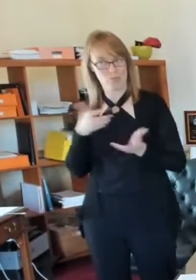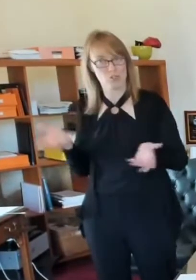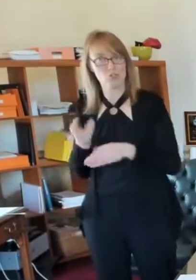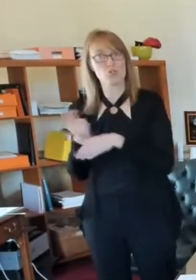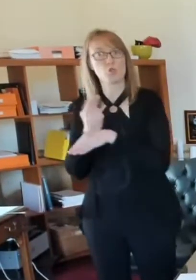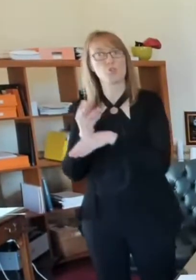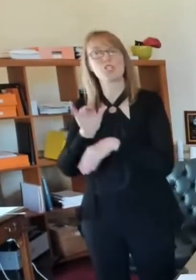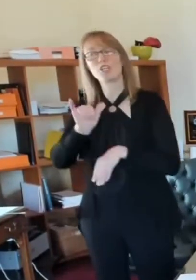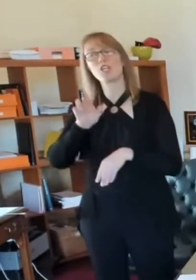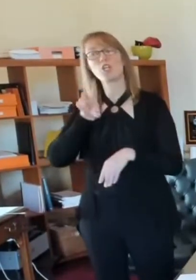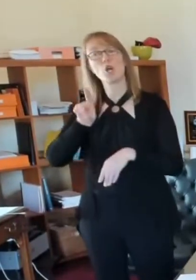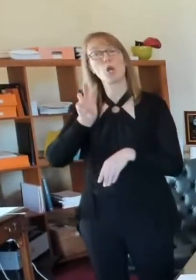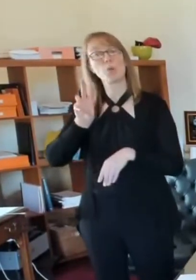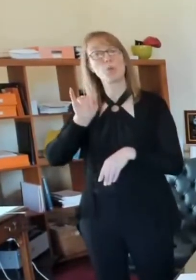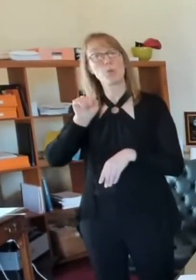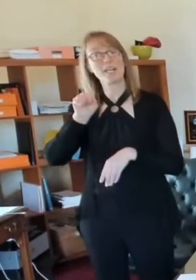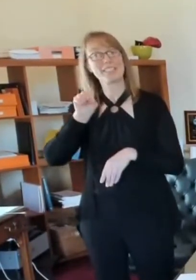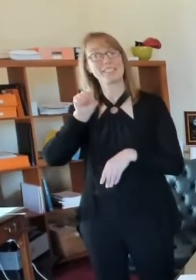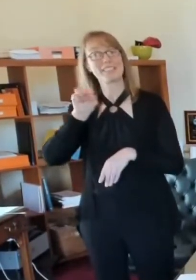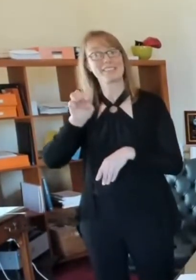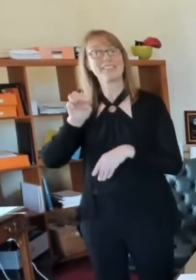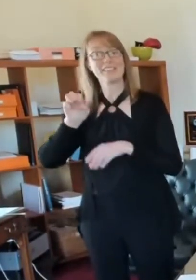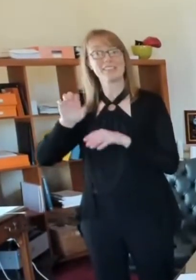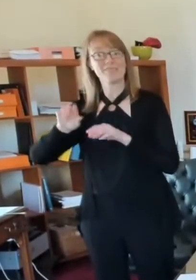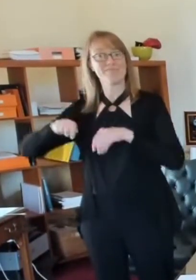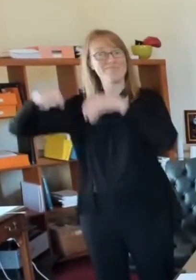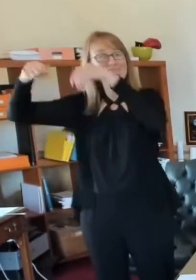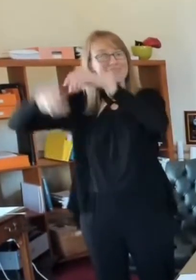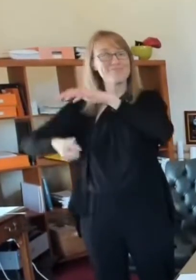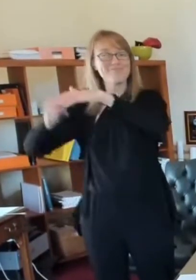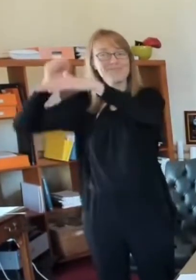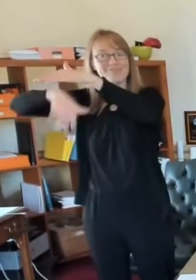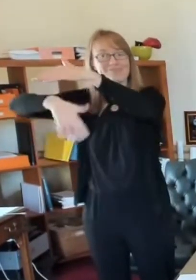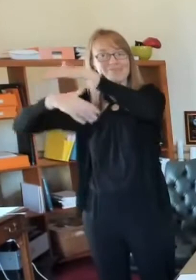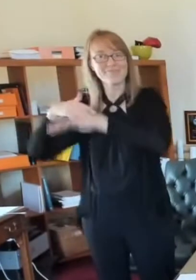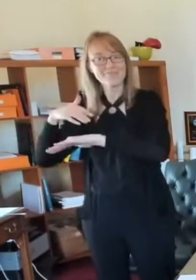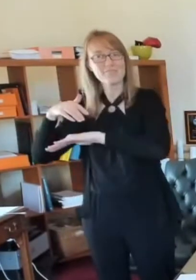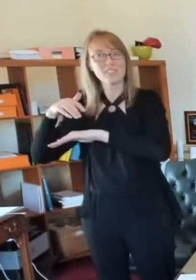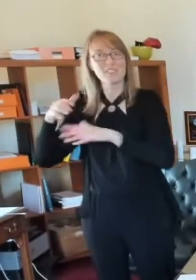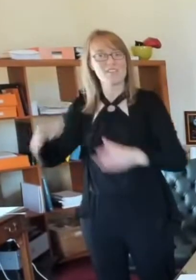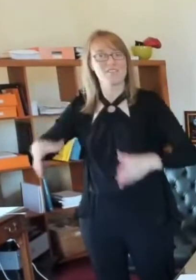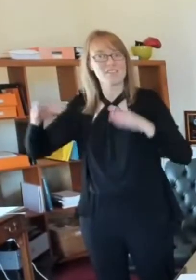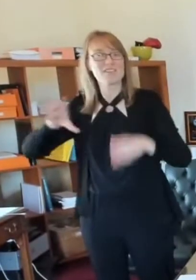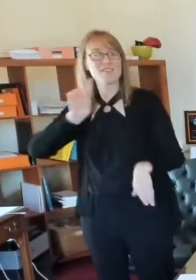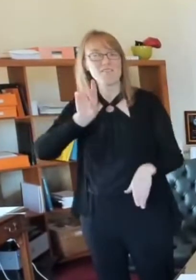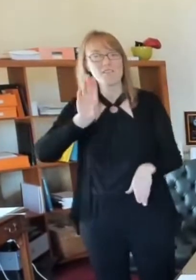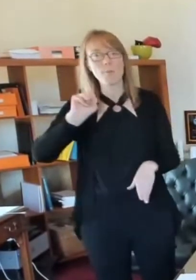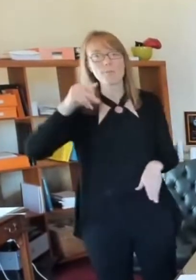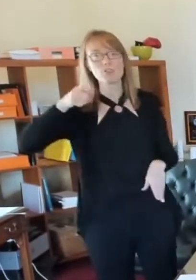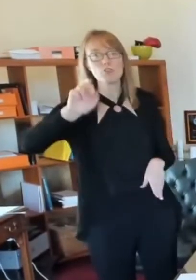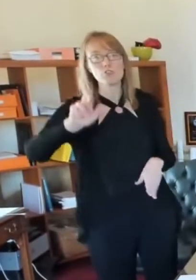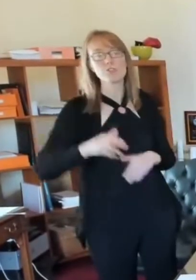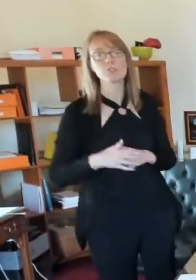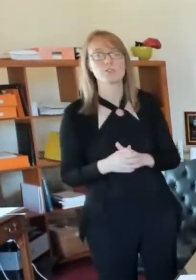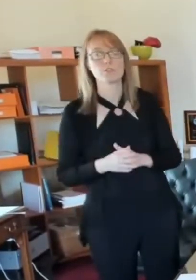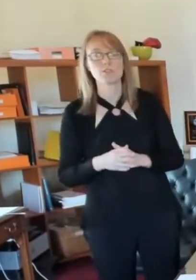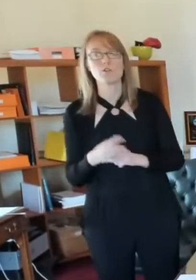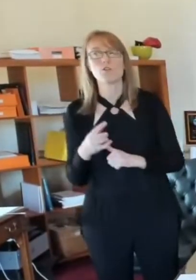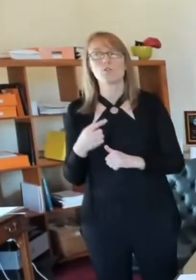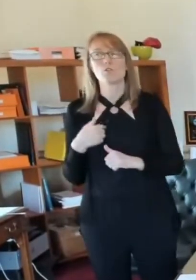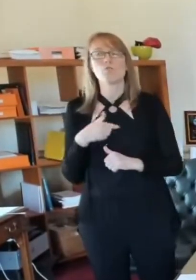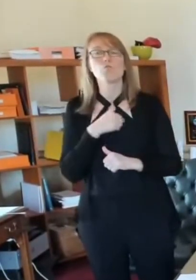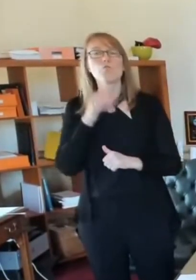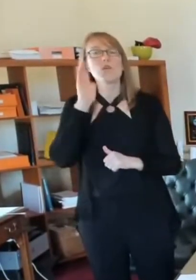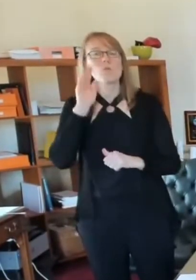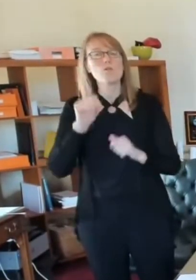usually until well into December. I don't know what the date is this year that we're going to pick them up to, but we'll post that as the